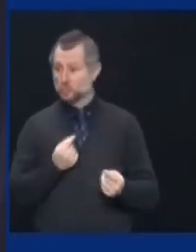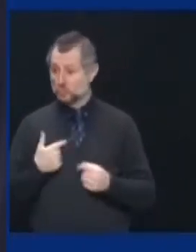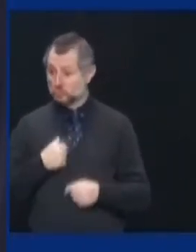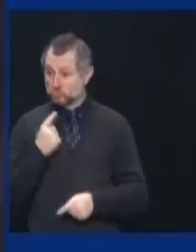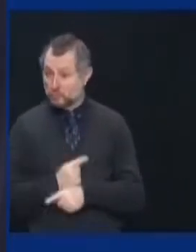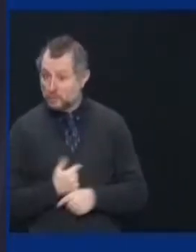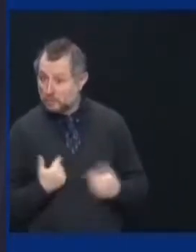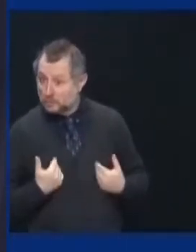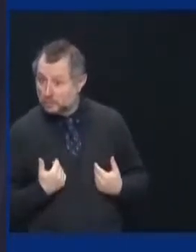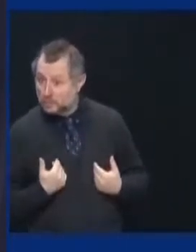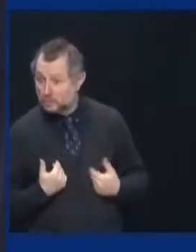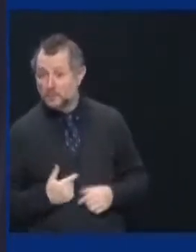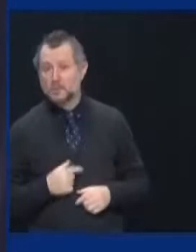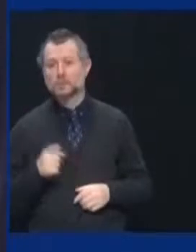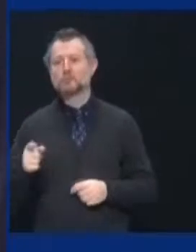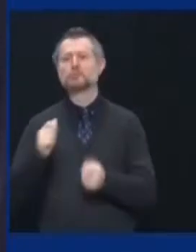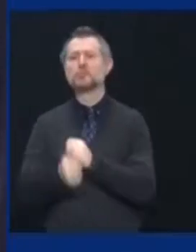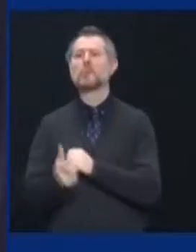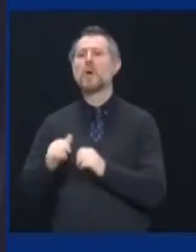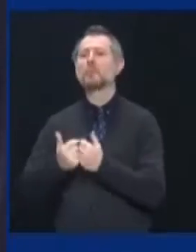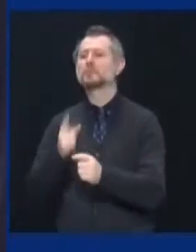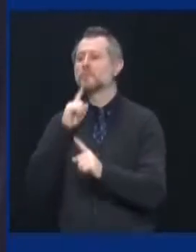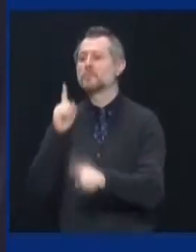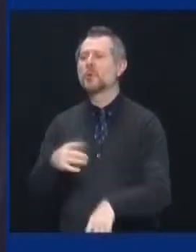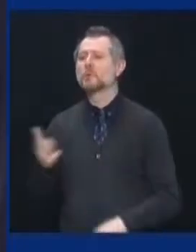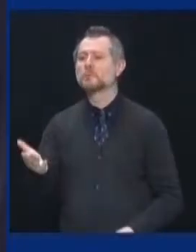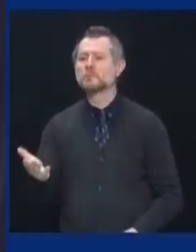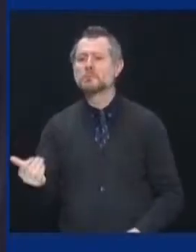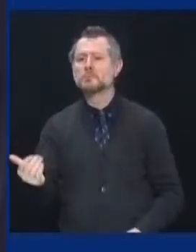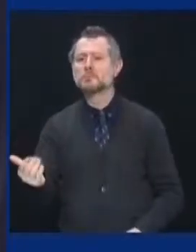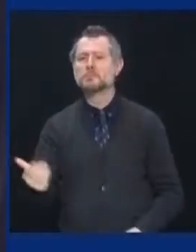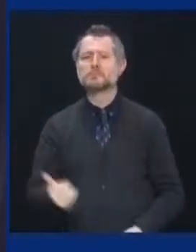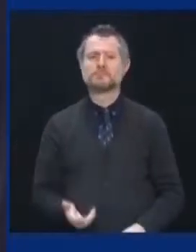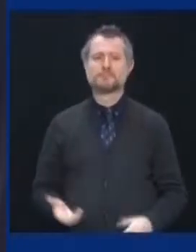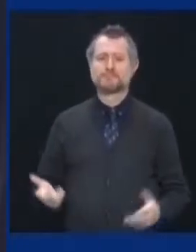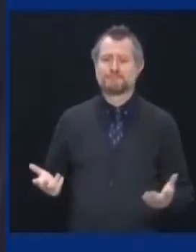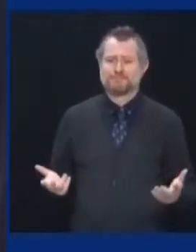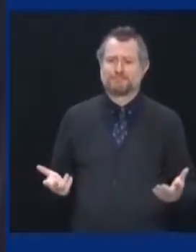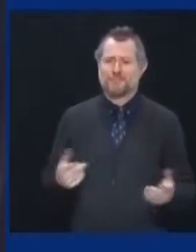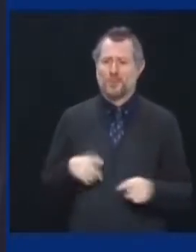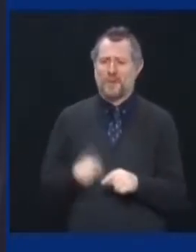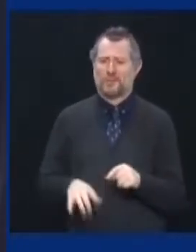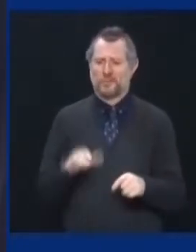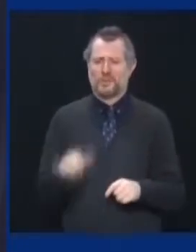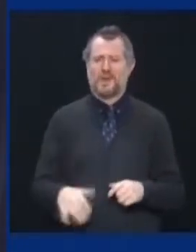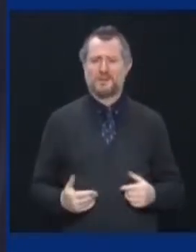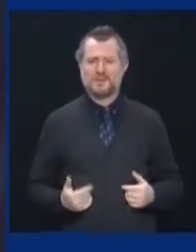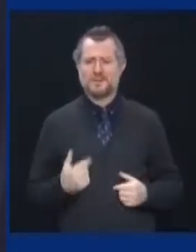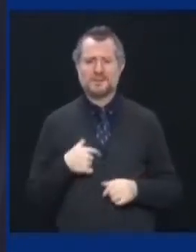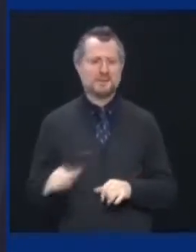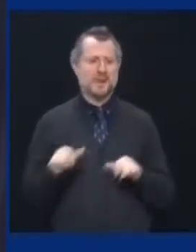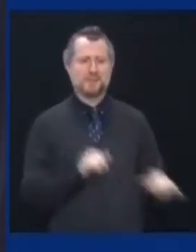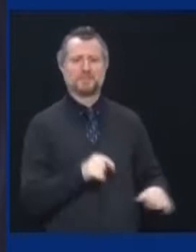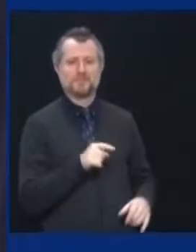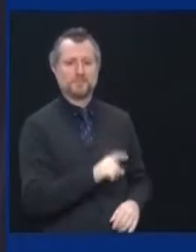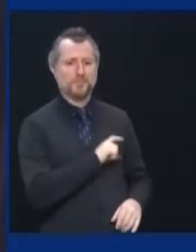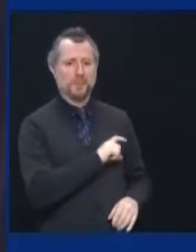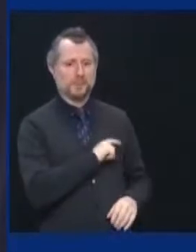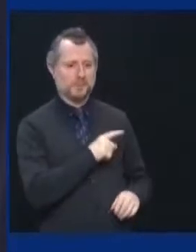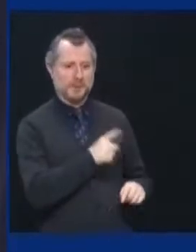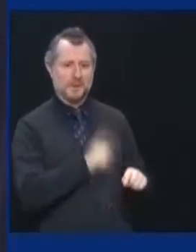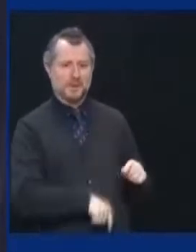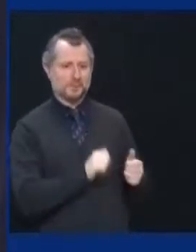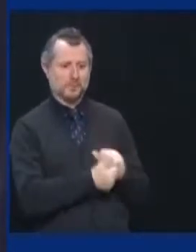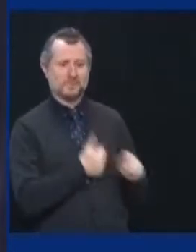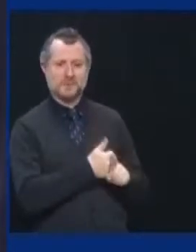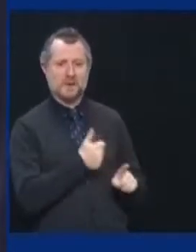Fink, reform Zach Fink's reporting style. You can't. You can't ask an